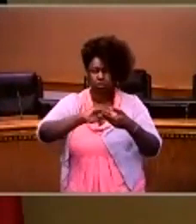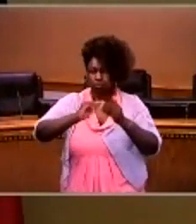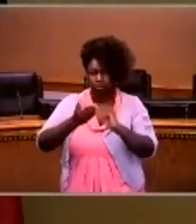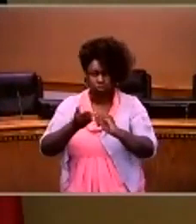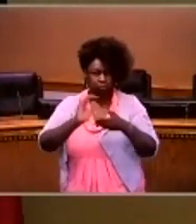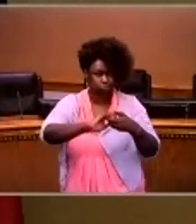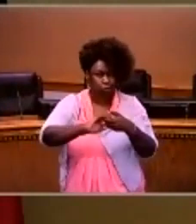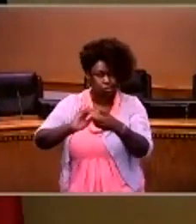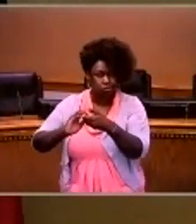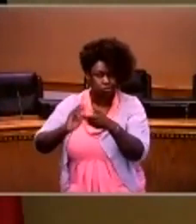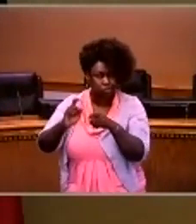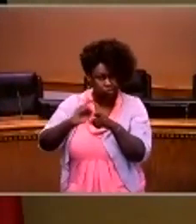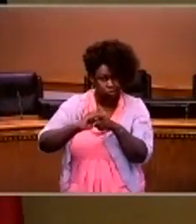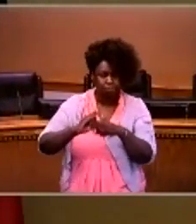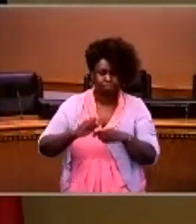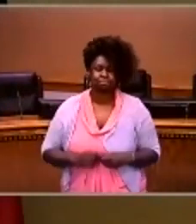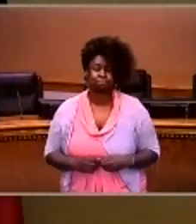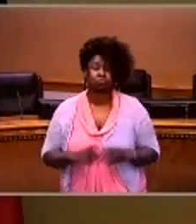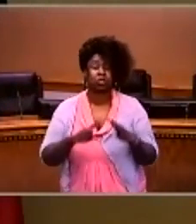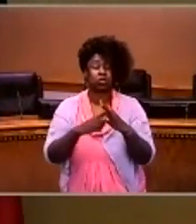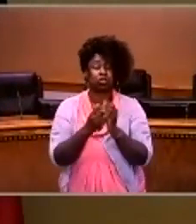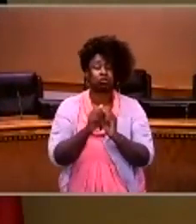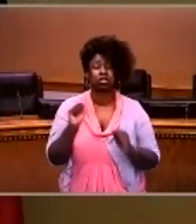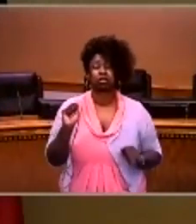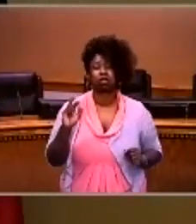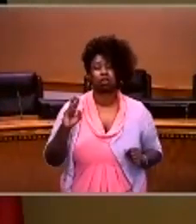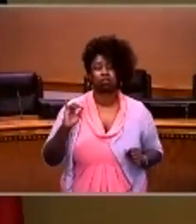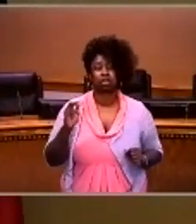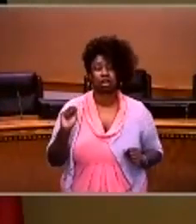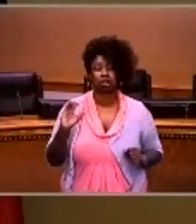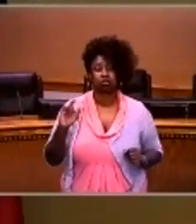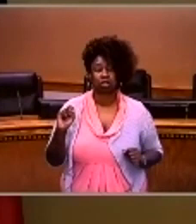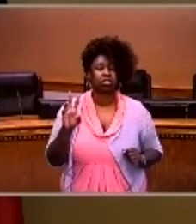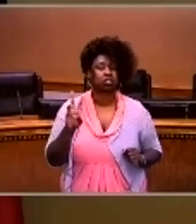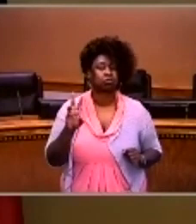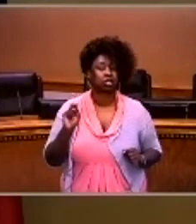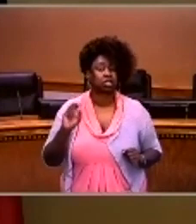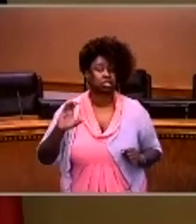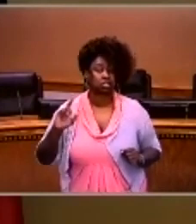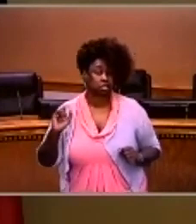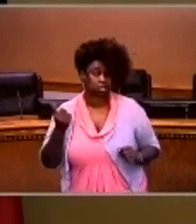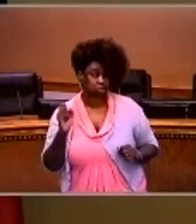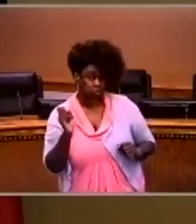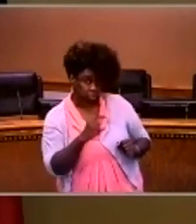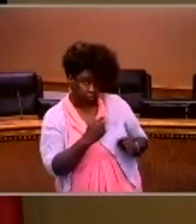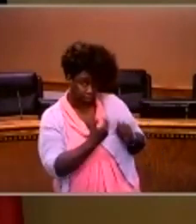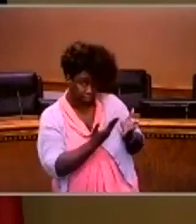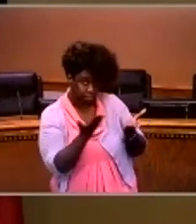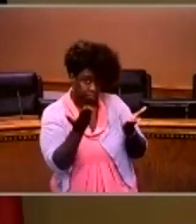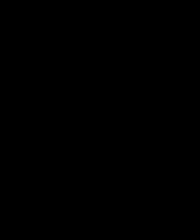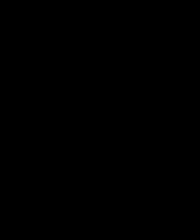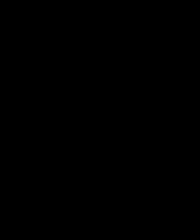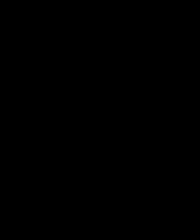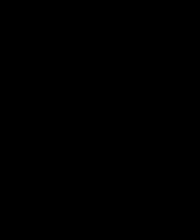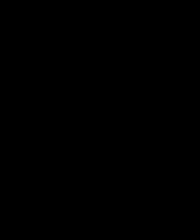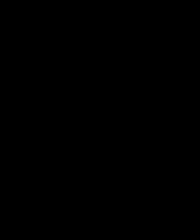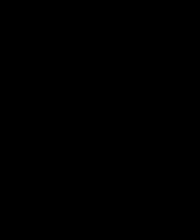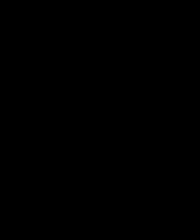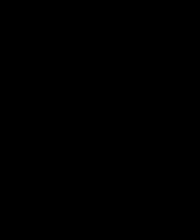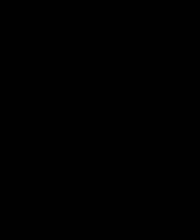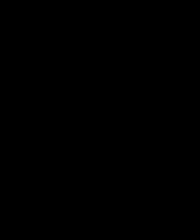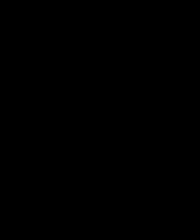on the call. So starting off with Ariana Kraft, WNCT, do you have any questions for Dr. Silvernail? Yes,